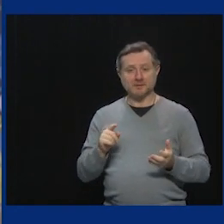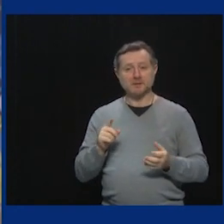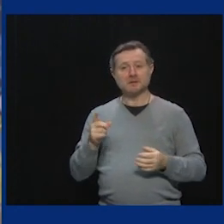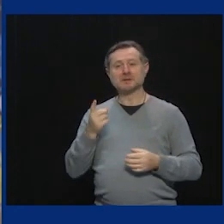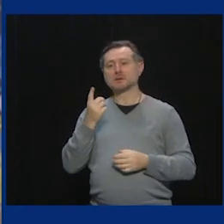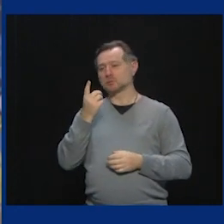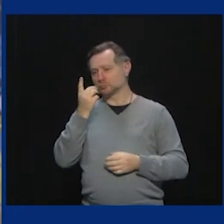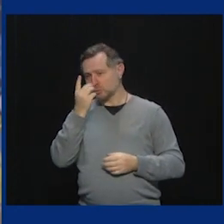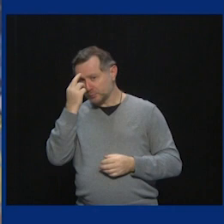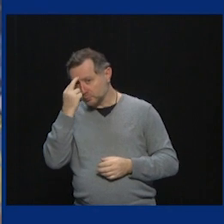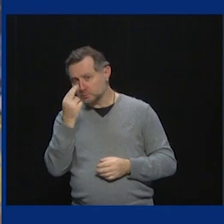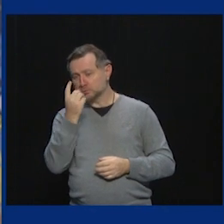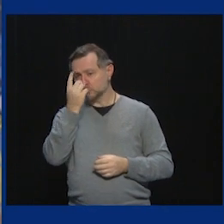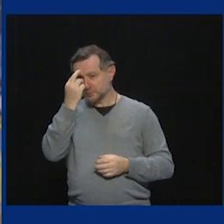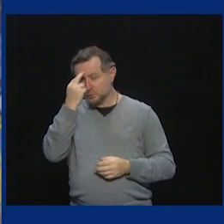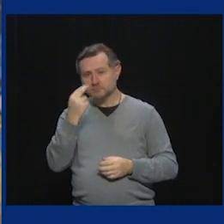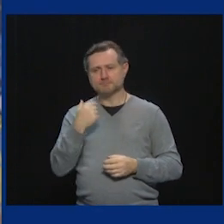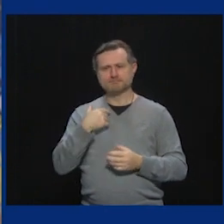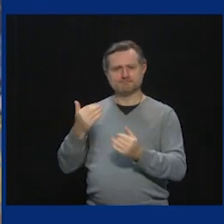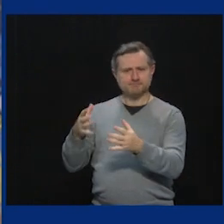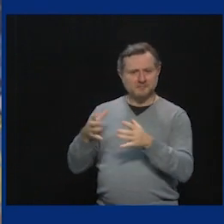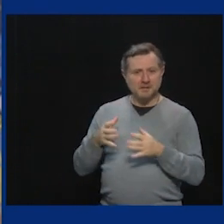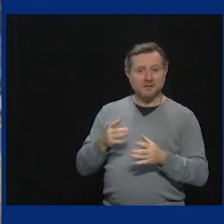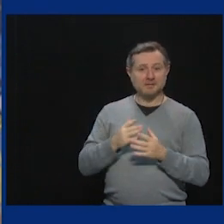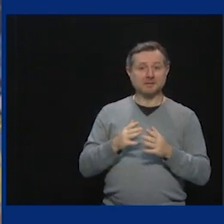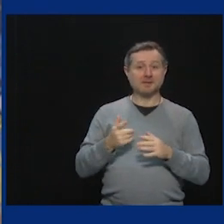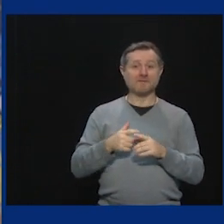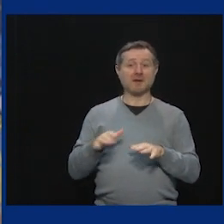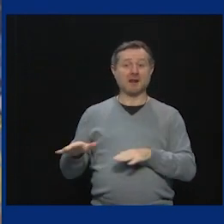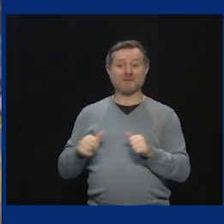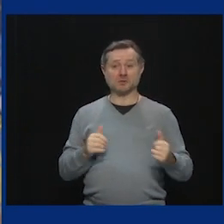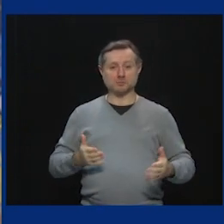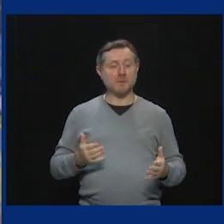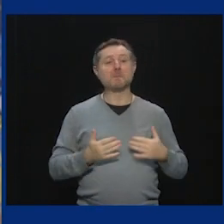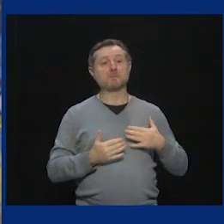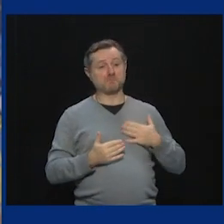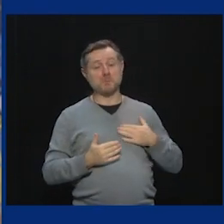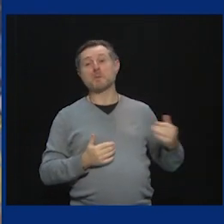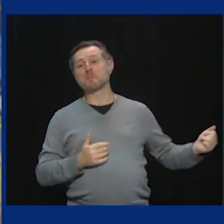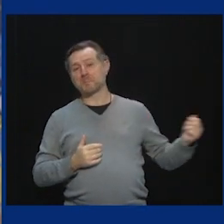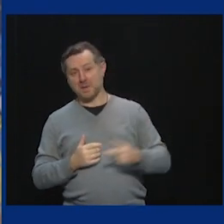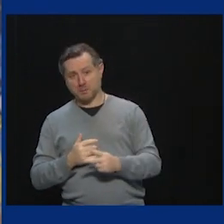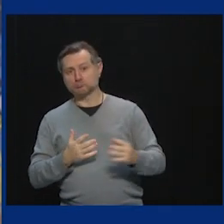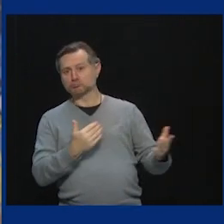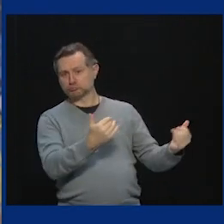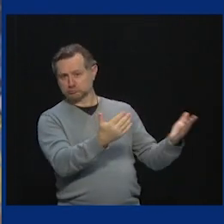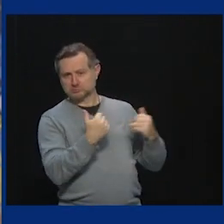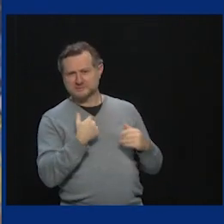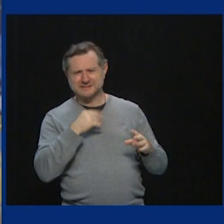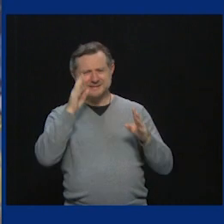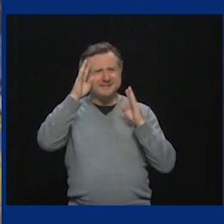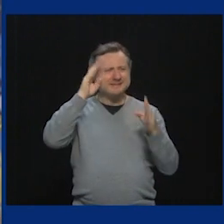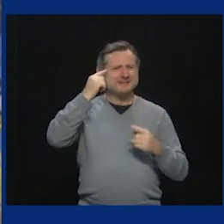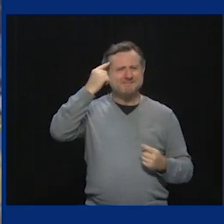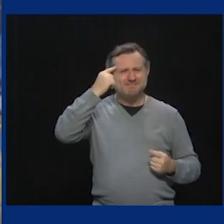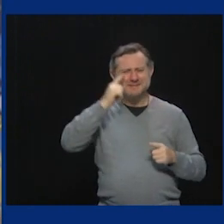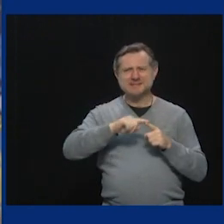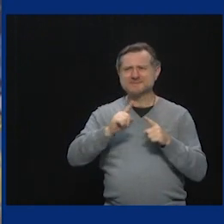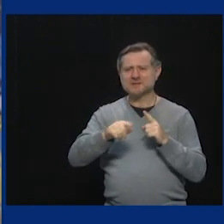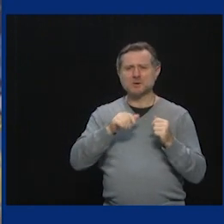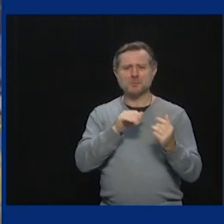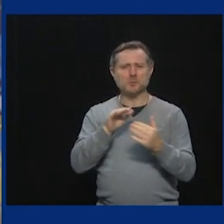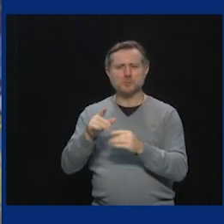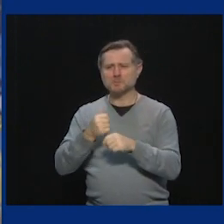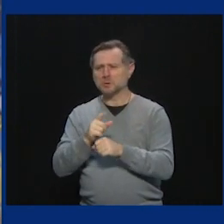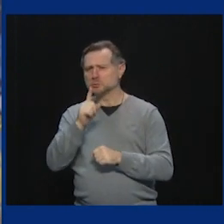that were here, had left, and we are hitting every possible way we can to make sure that we are not short-staffed.